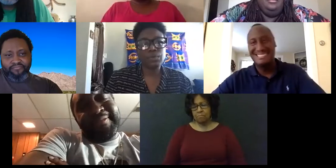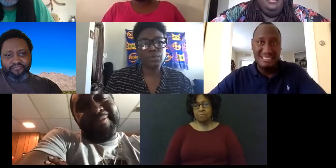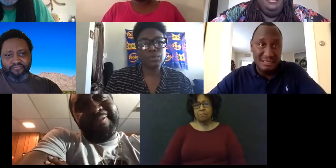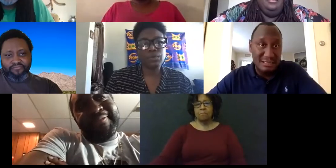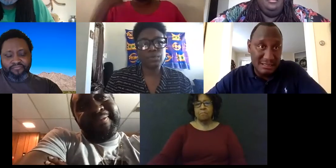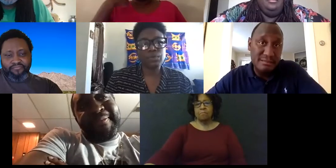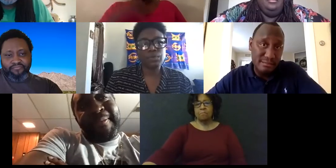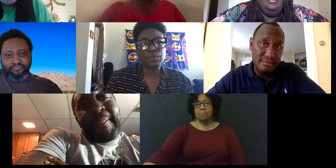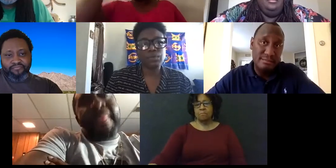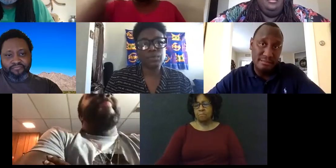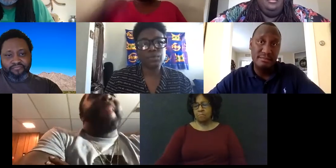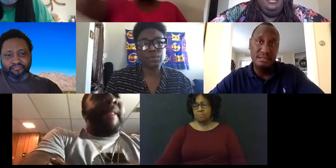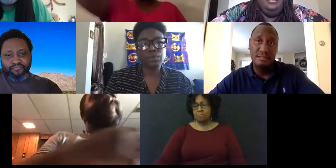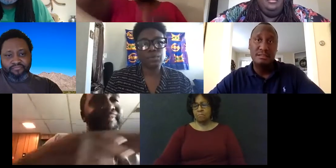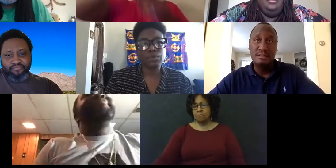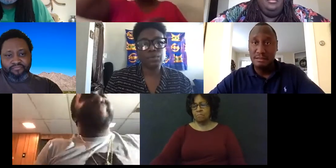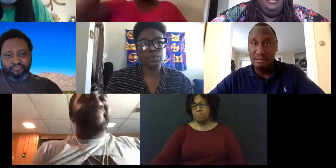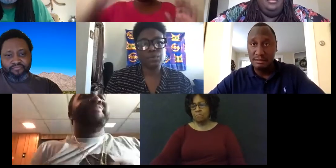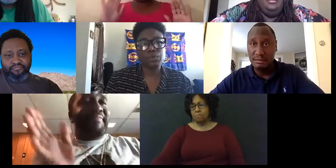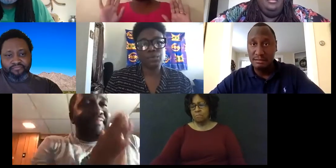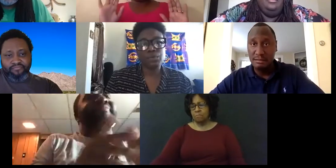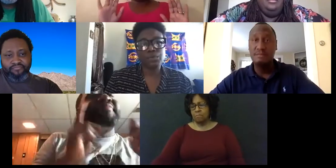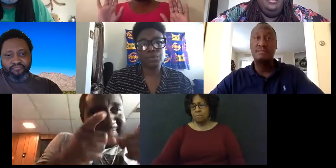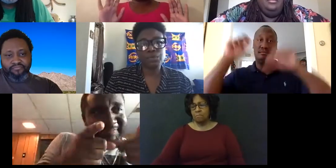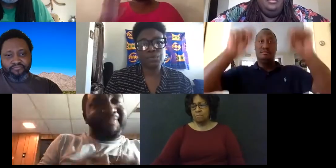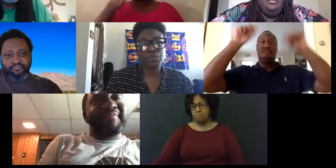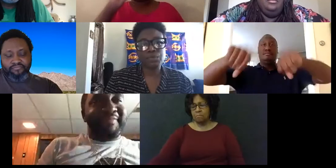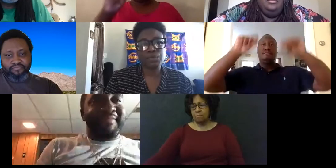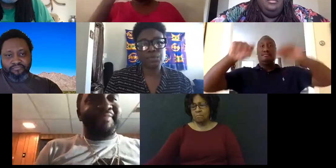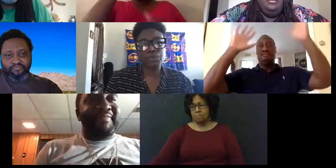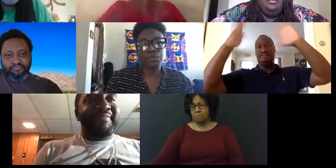We have to vote, okay? Every